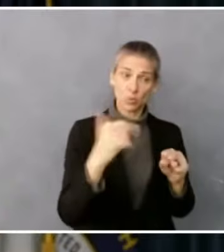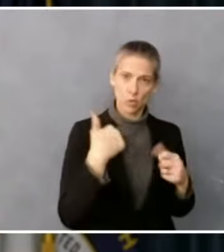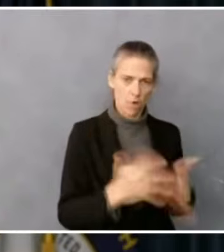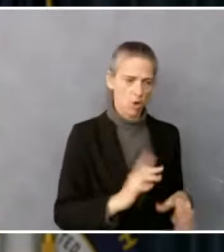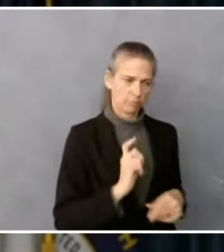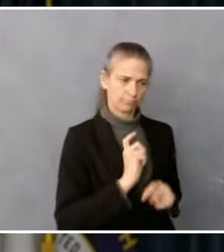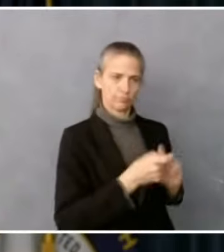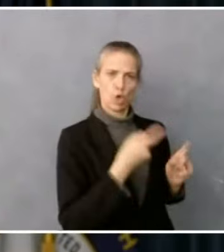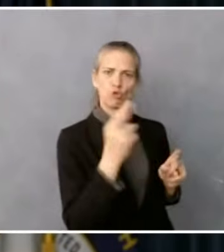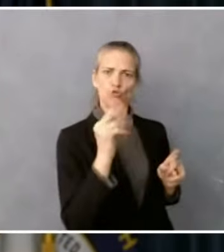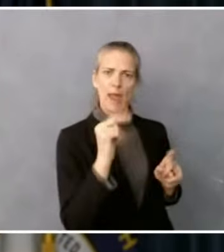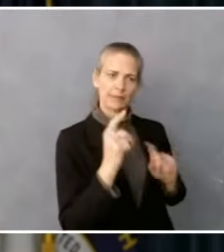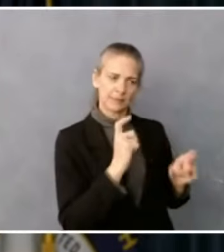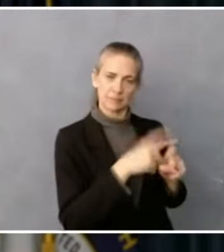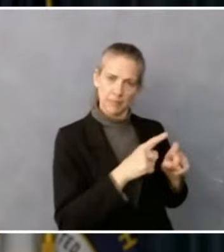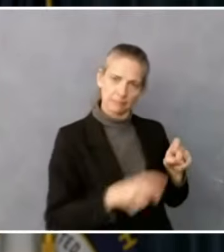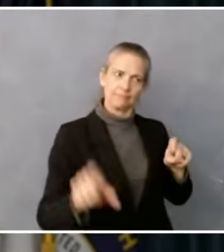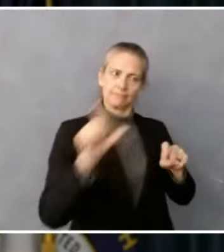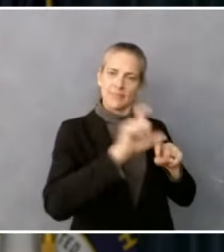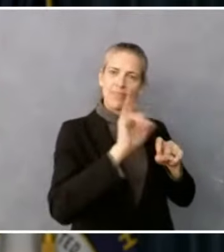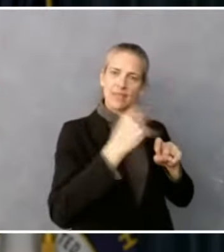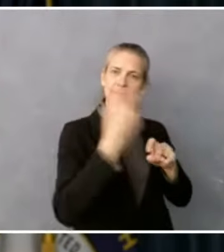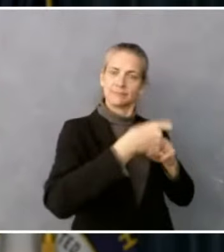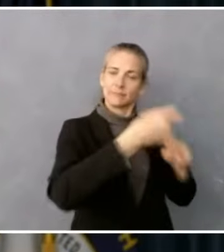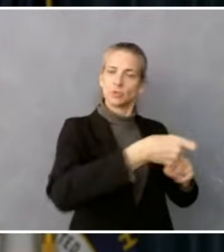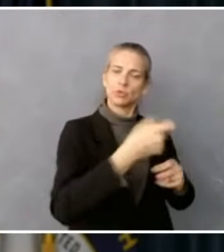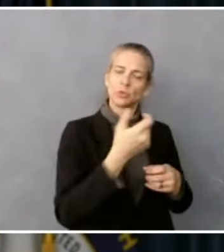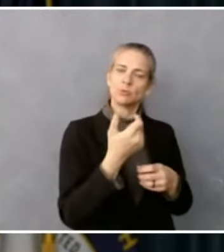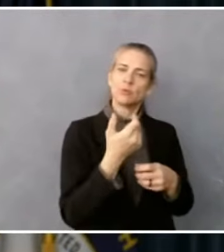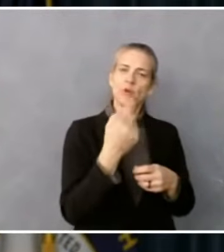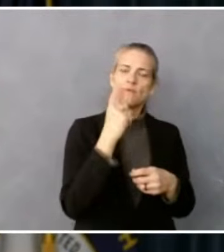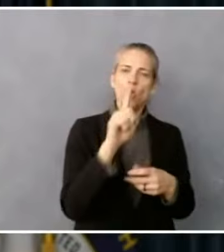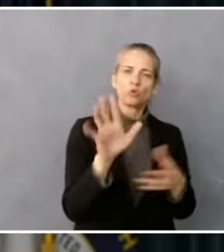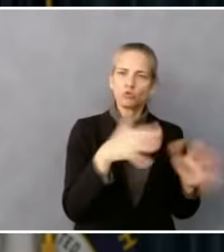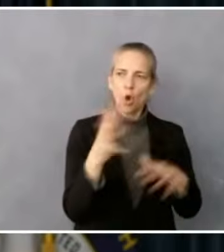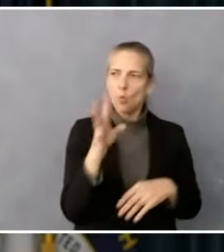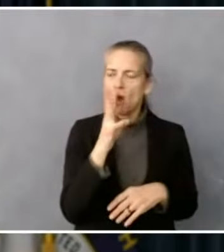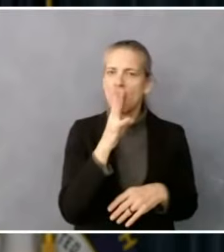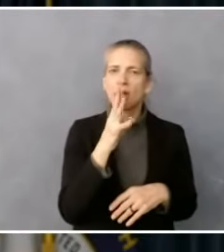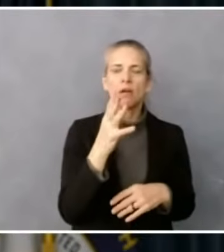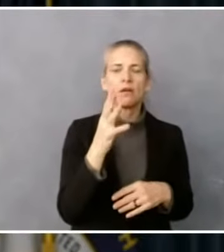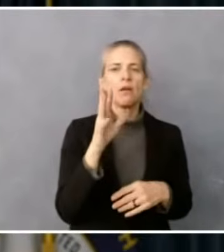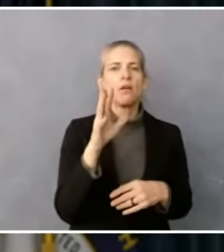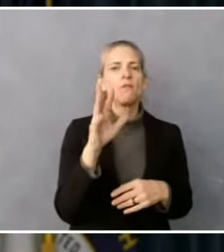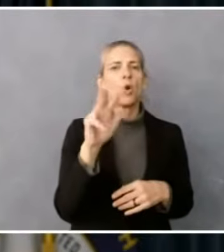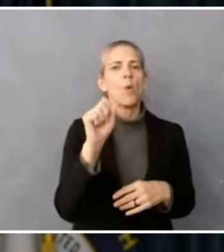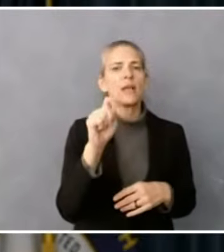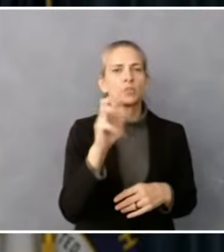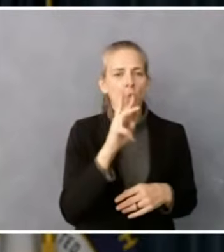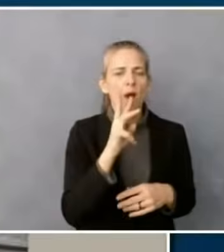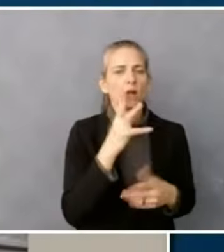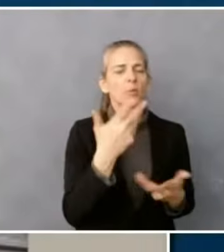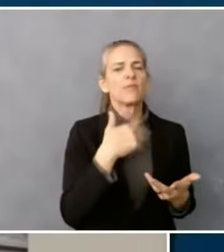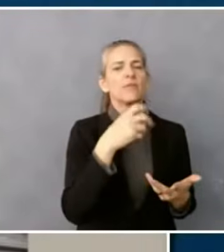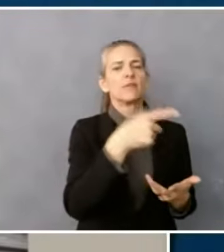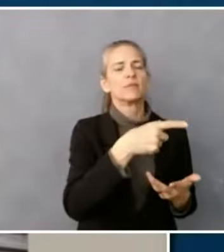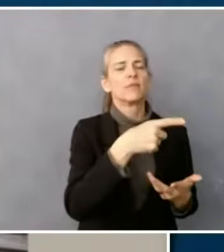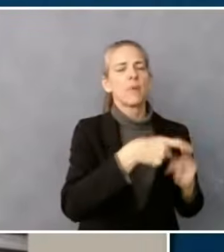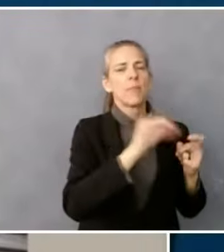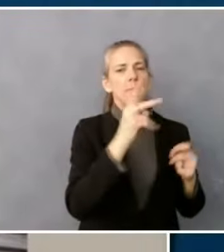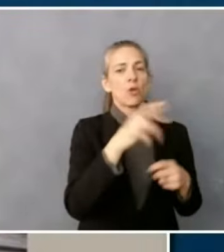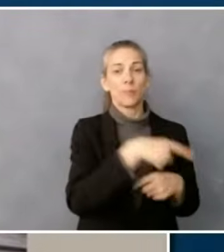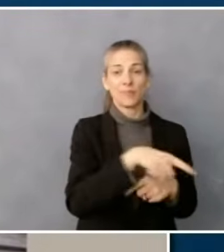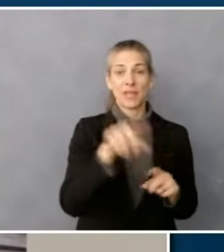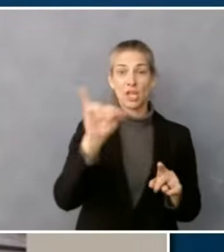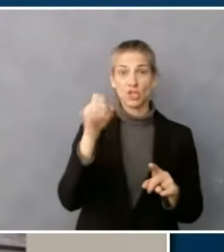their stormwater and wastewater systems during my administration. We have a video from Clinton Mayor John Kelly. Hello, I'm John Kelly,